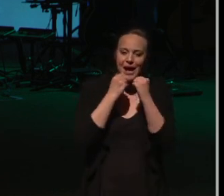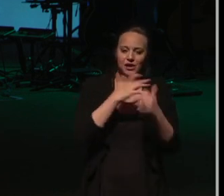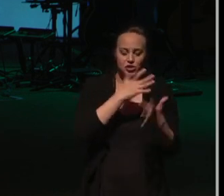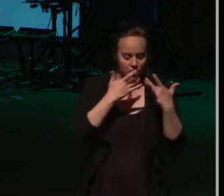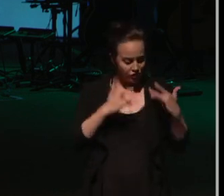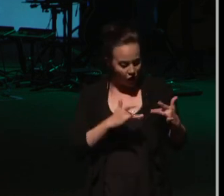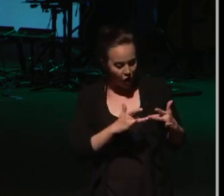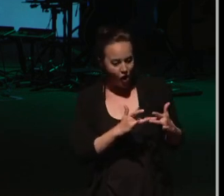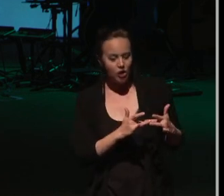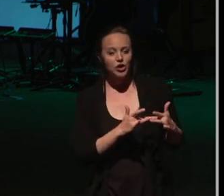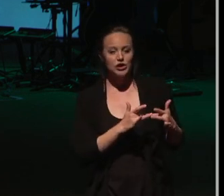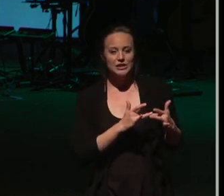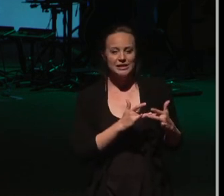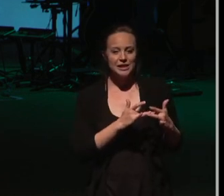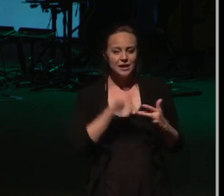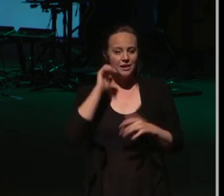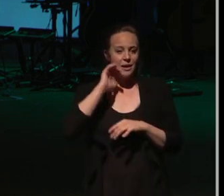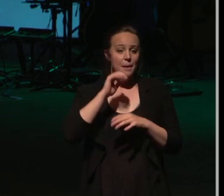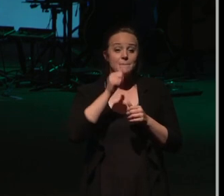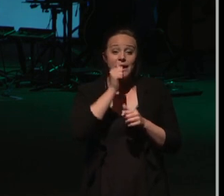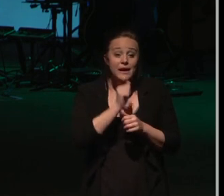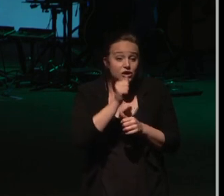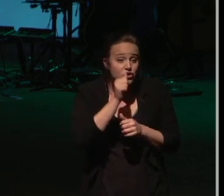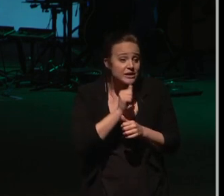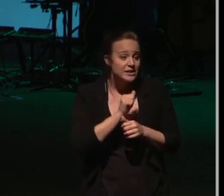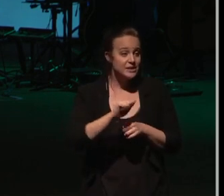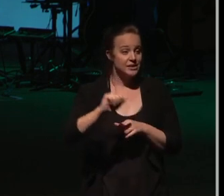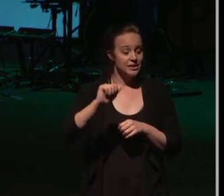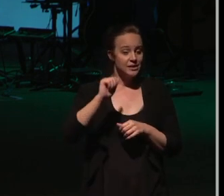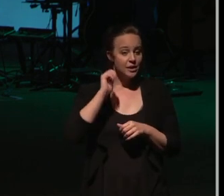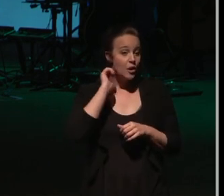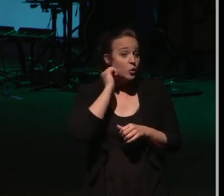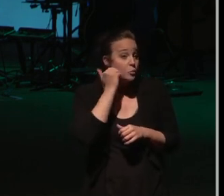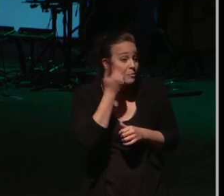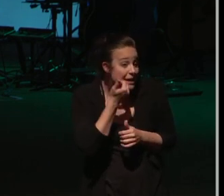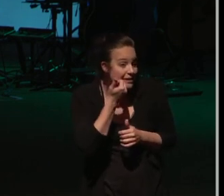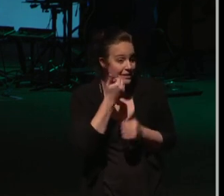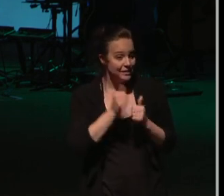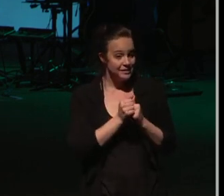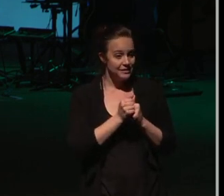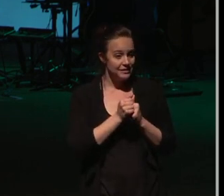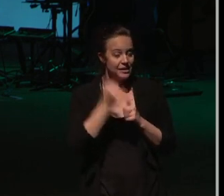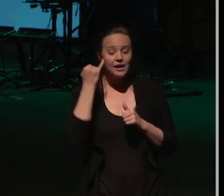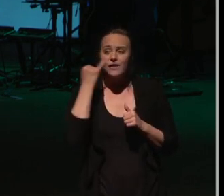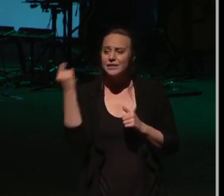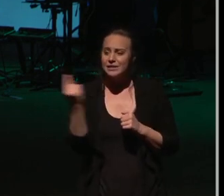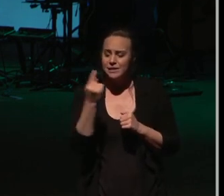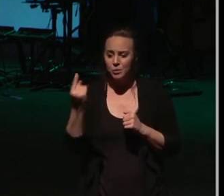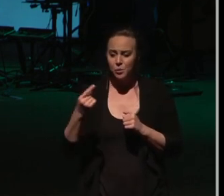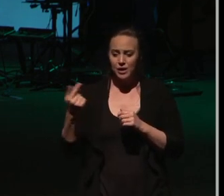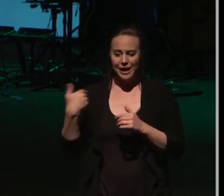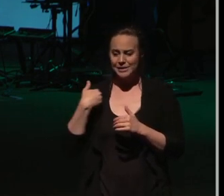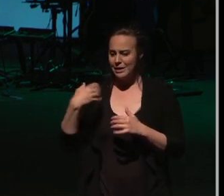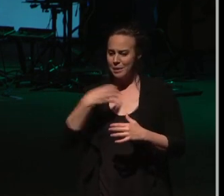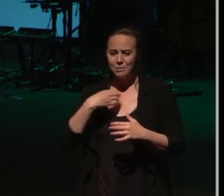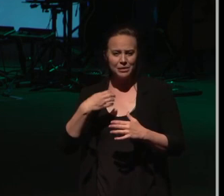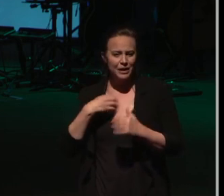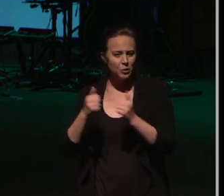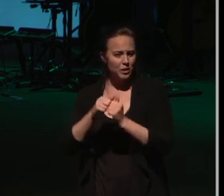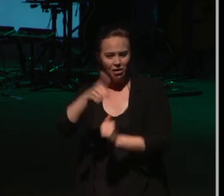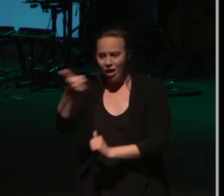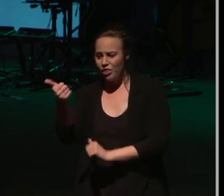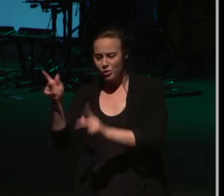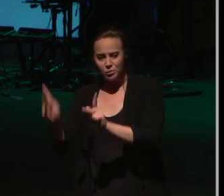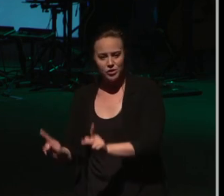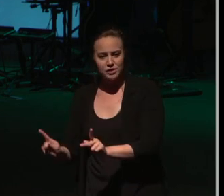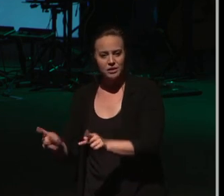patience, bearing with one another, and if one has a complaint against another, forgiving each other. As the Lord has forgiven you, so